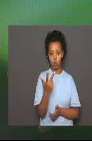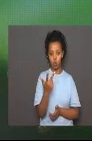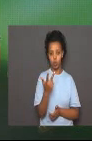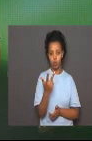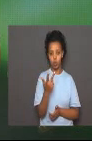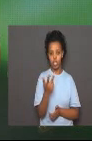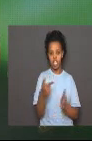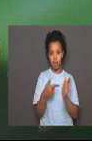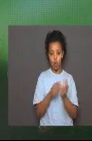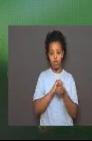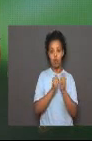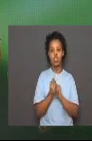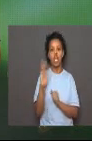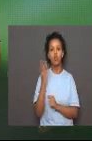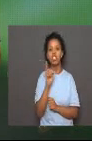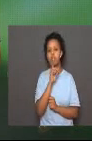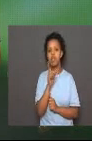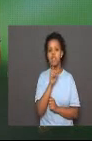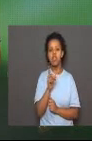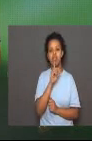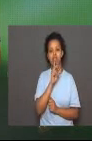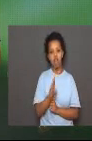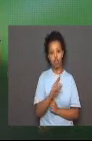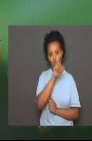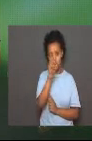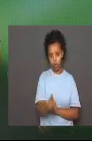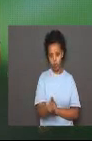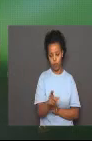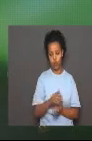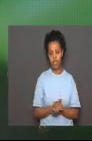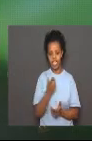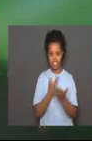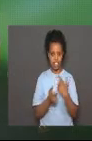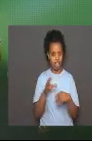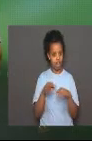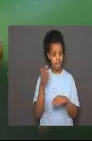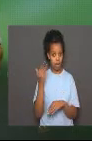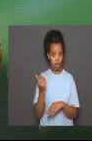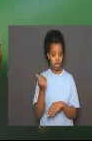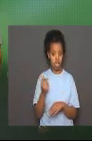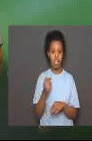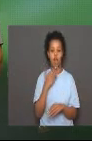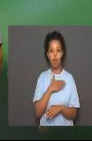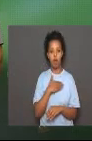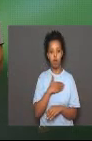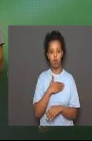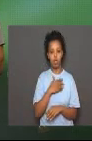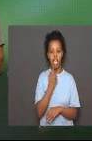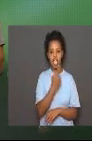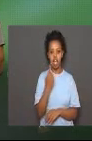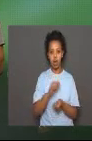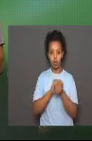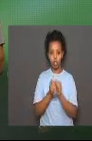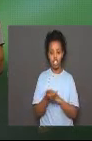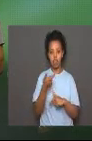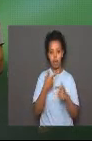of point mutations that we have discussed? Please describe what causes each